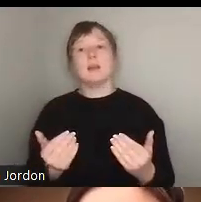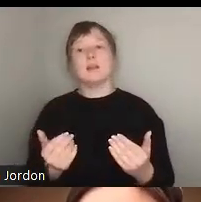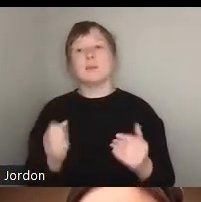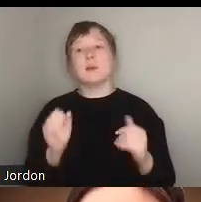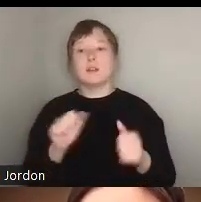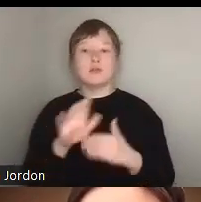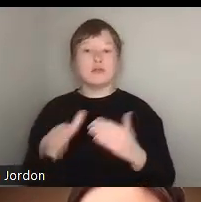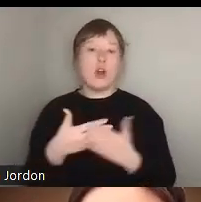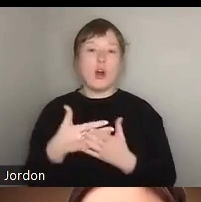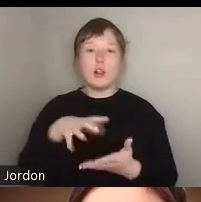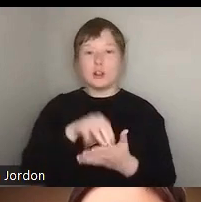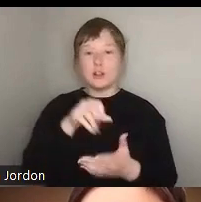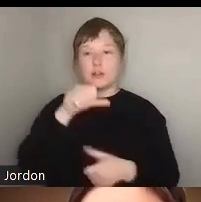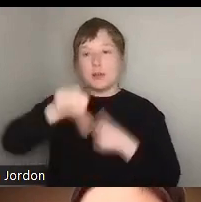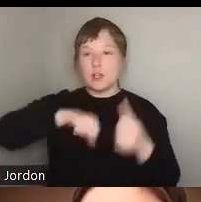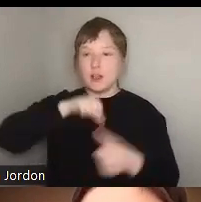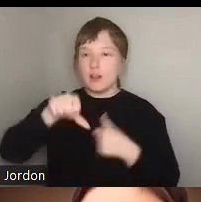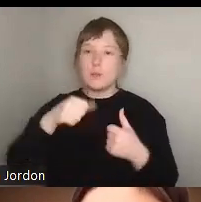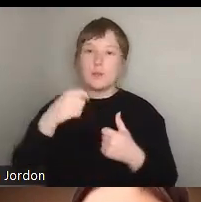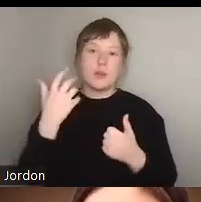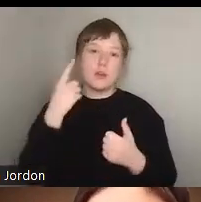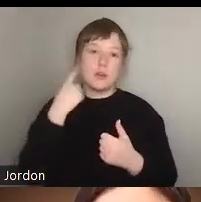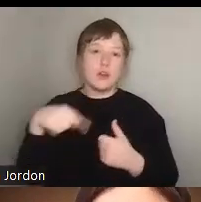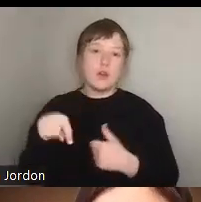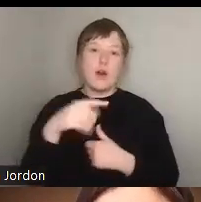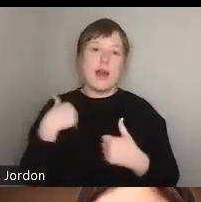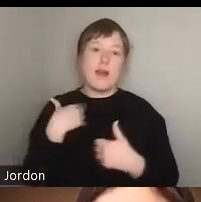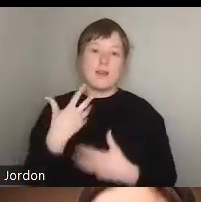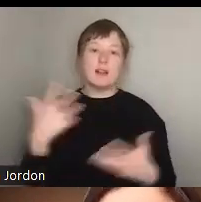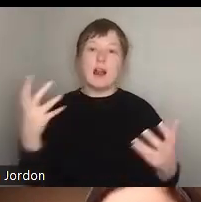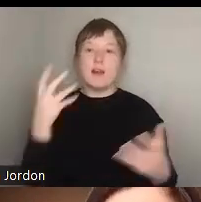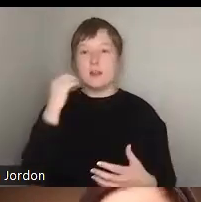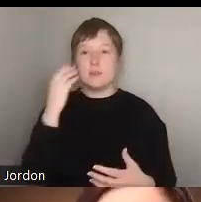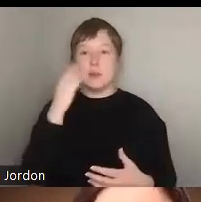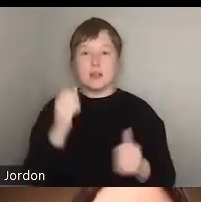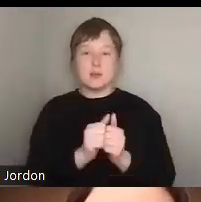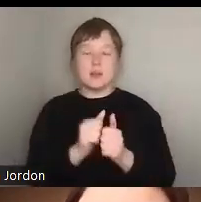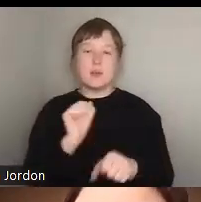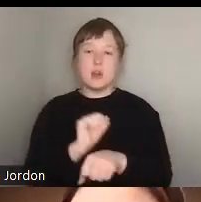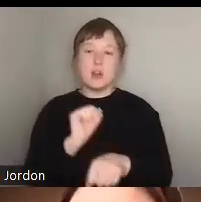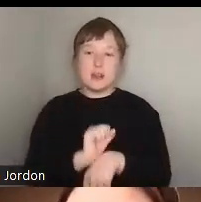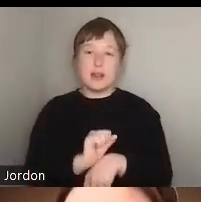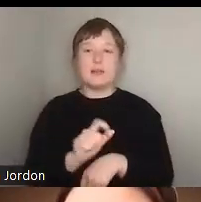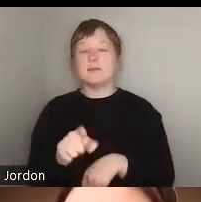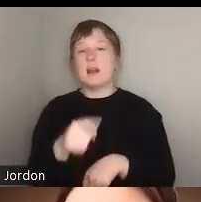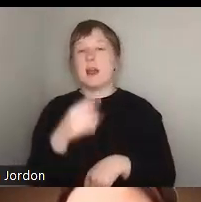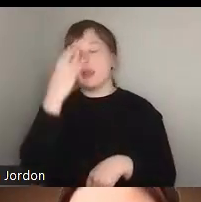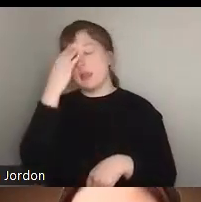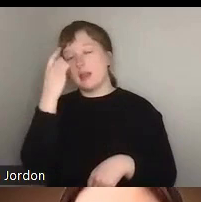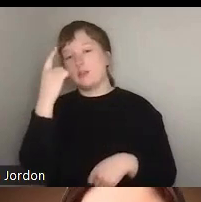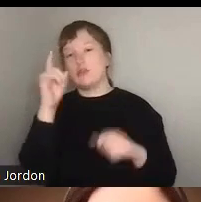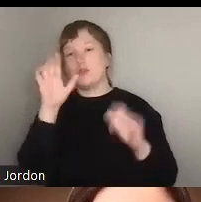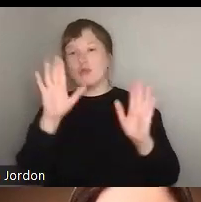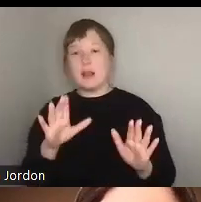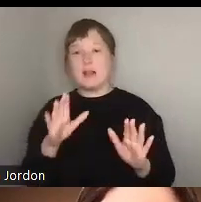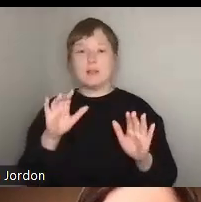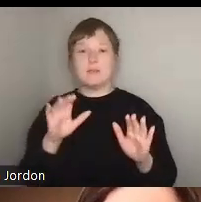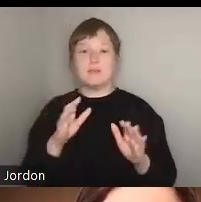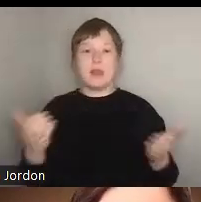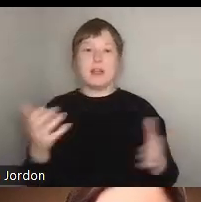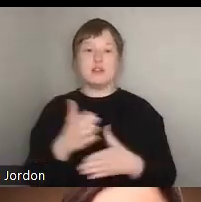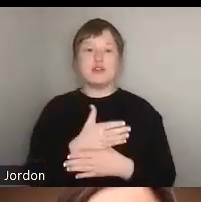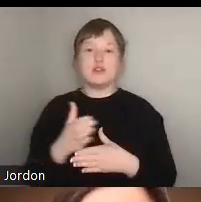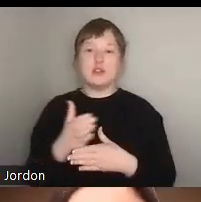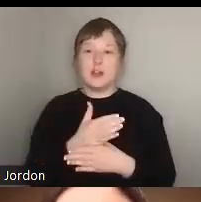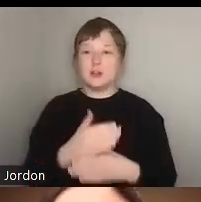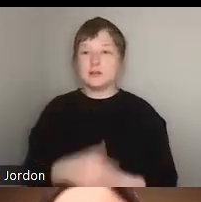learn from each other, and you guys have a lot of experience working with individuals, and I think you got some great things that you could share with us.